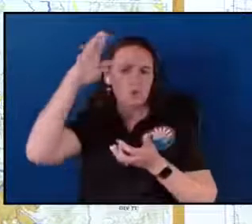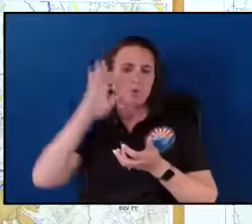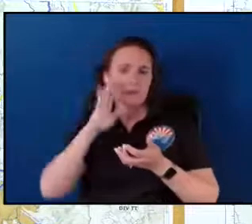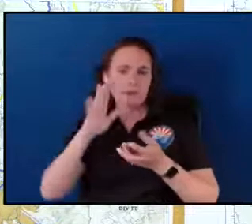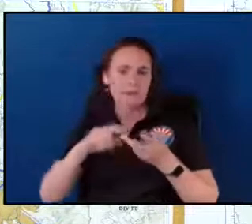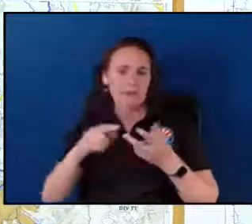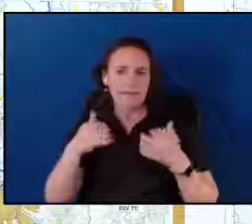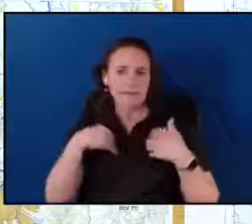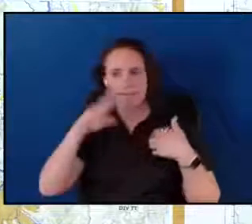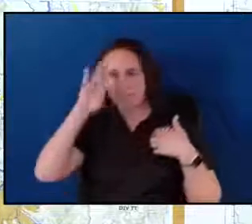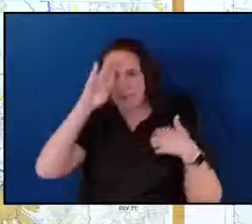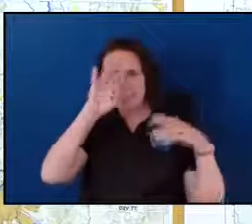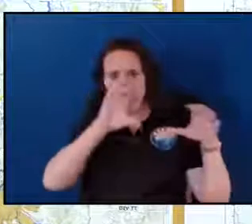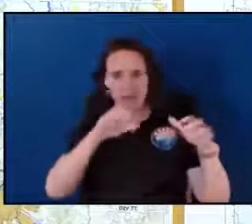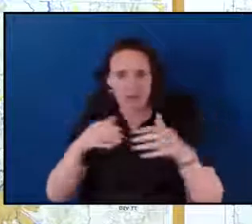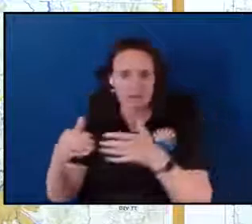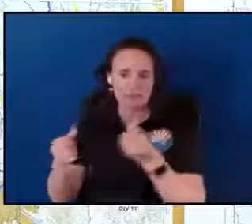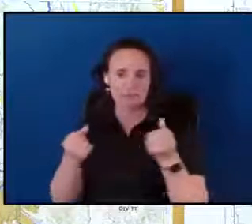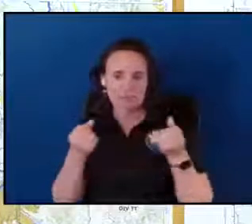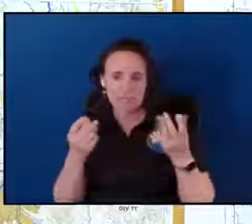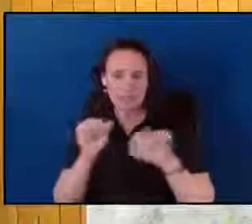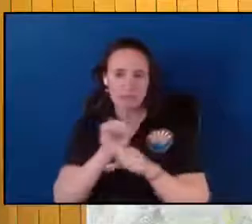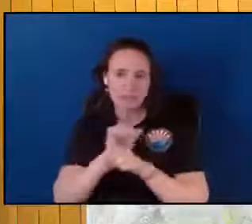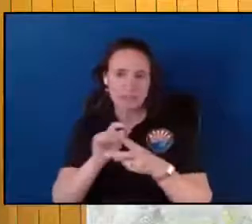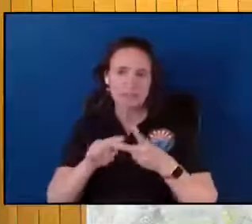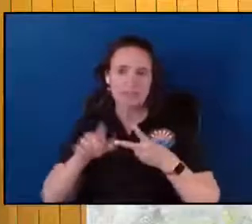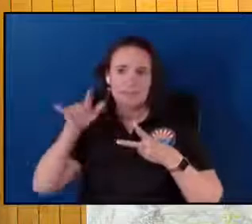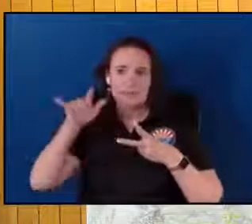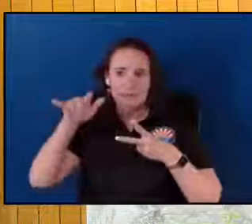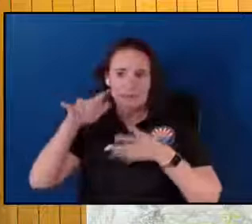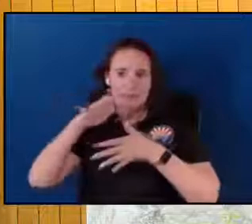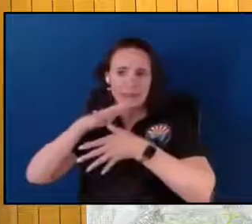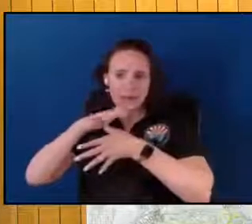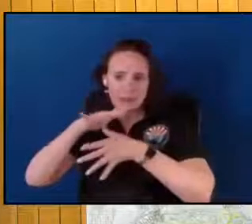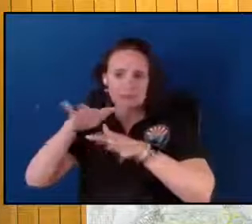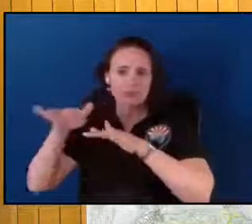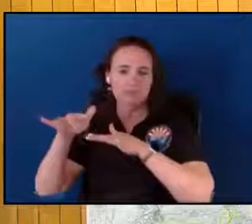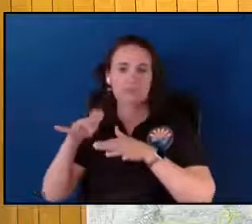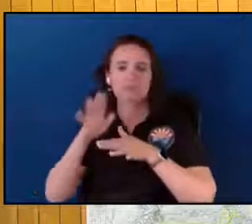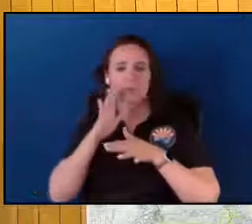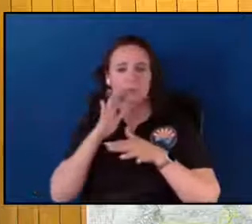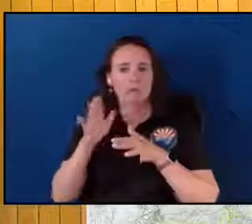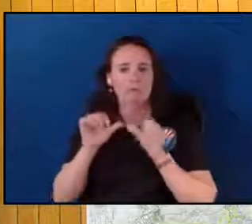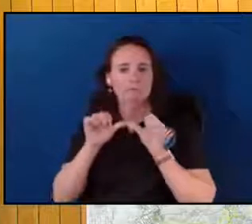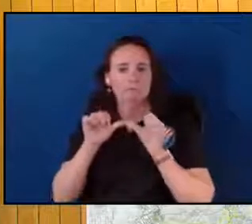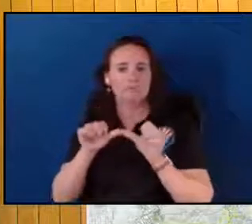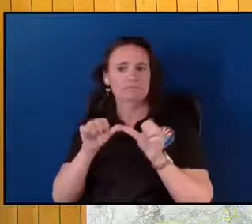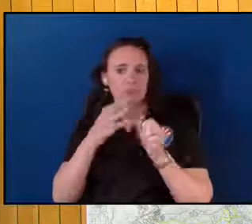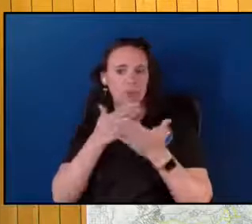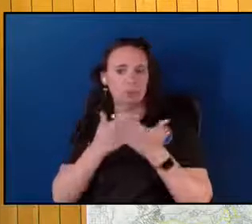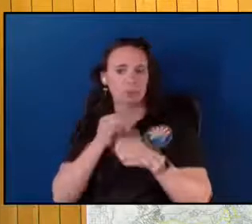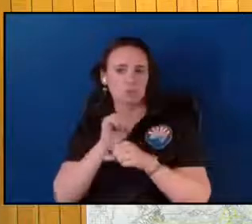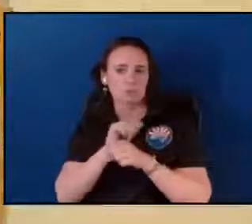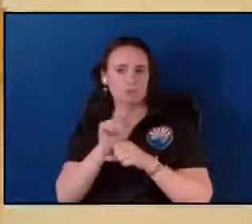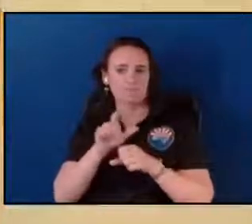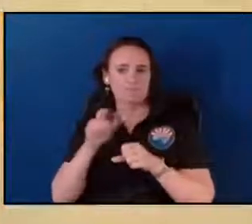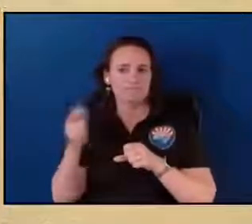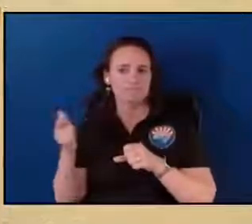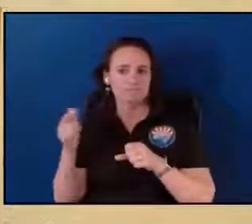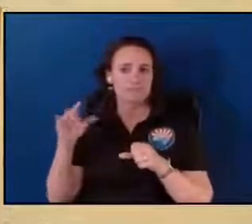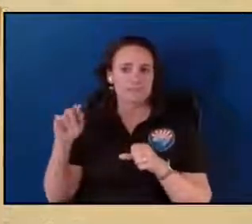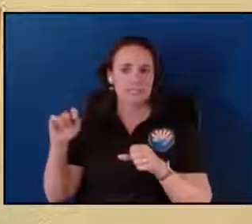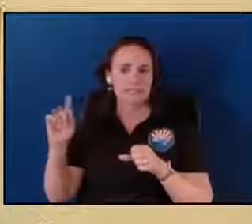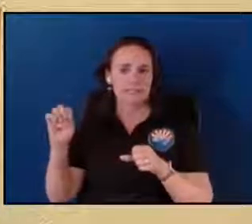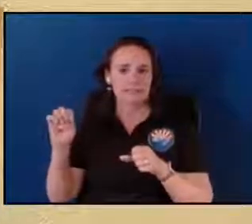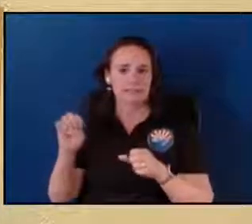we can access the fire, we'll continue to do good work. So. With that, we'll turn it back to Celeste. Thank you very much,